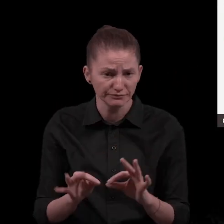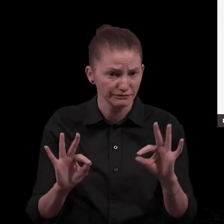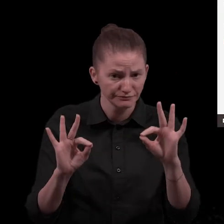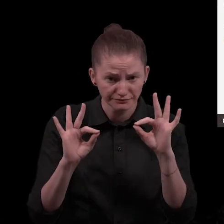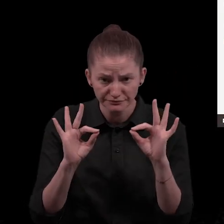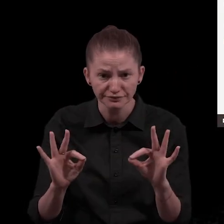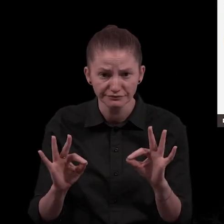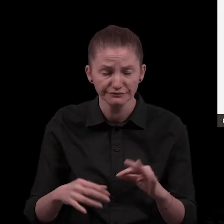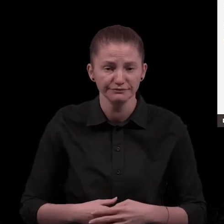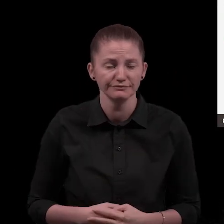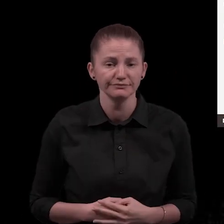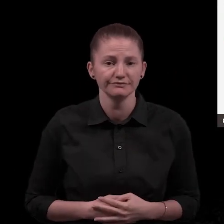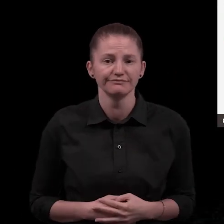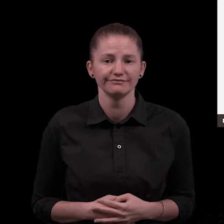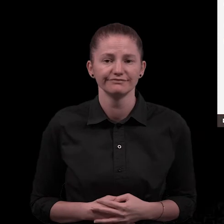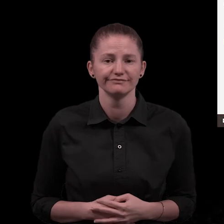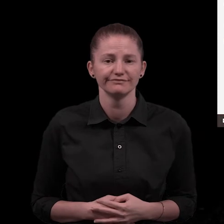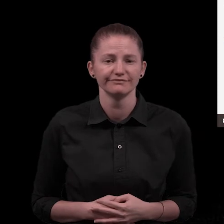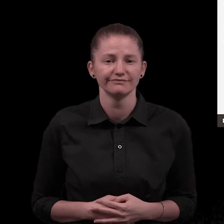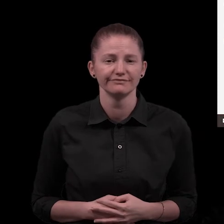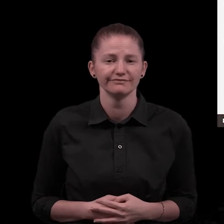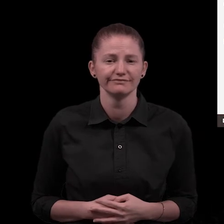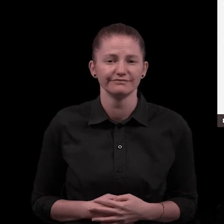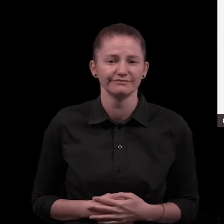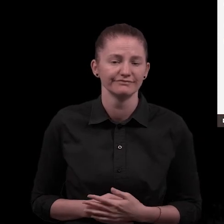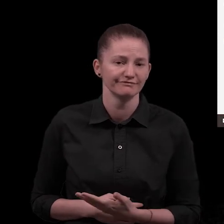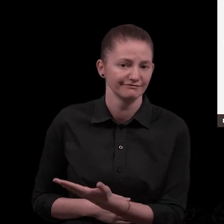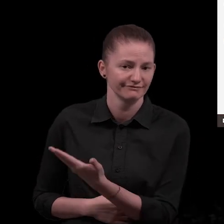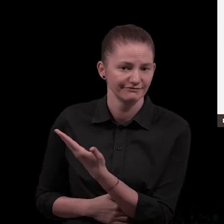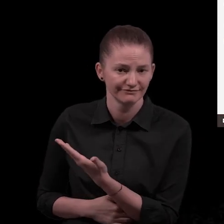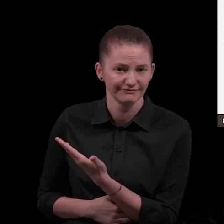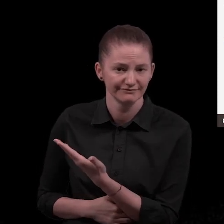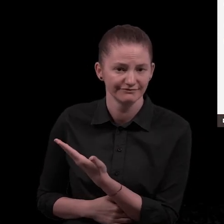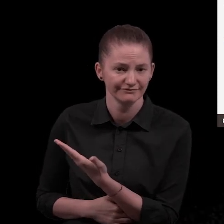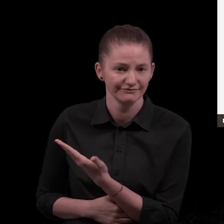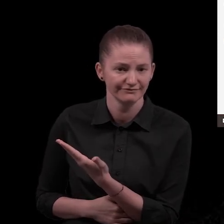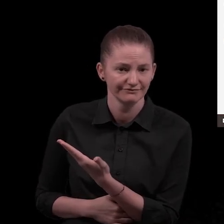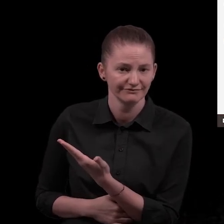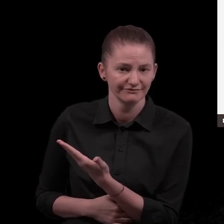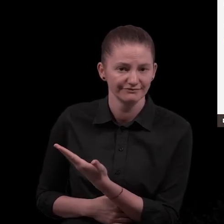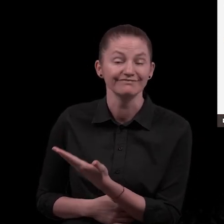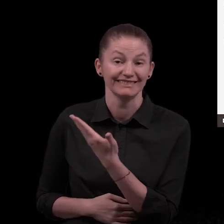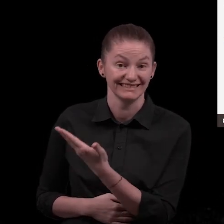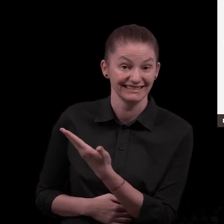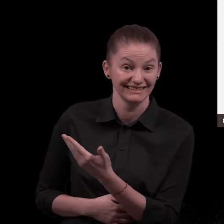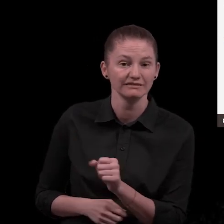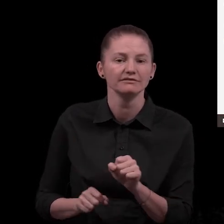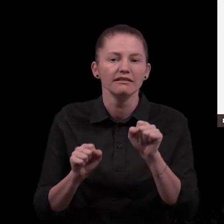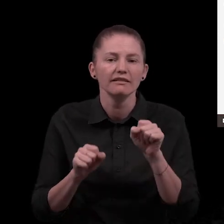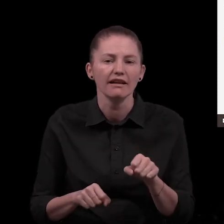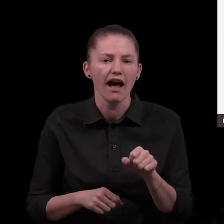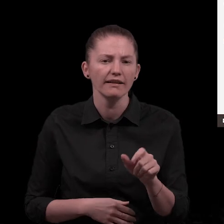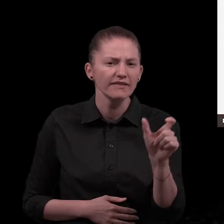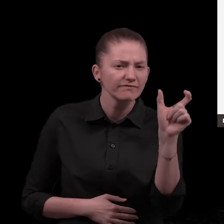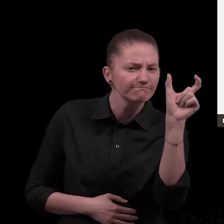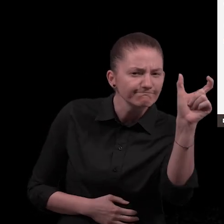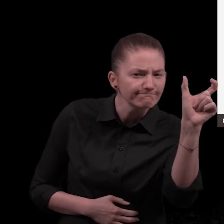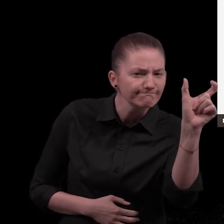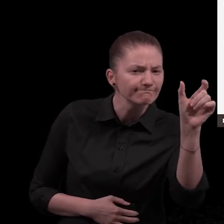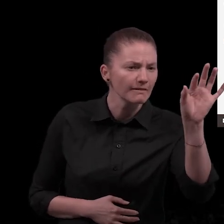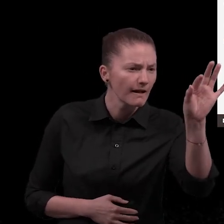You can also add tables, like for example that we've got in our invoice. I'm going to click next. Now I need